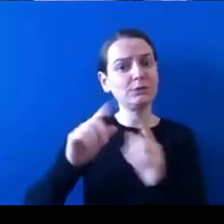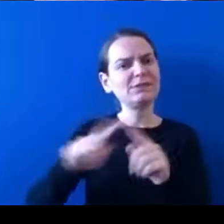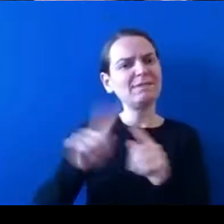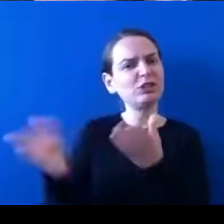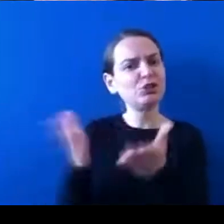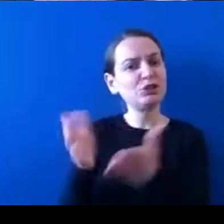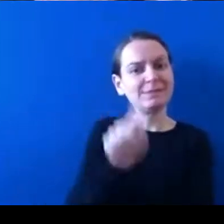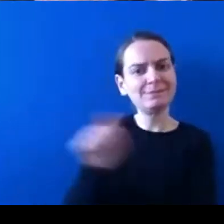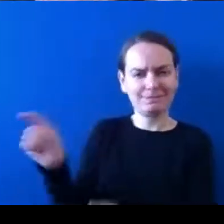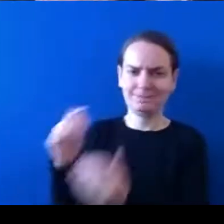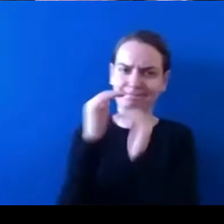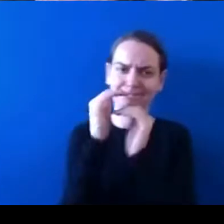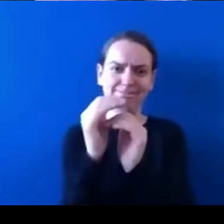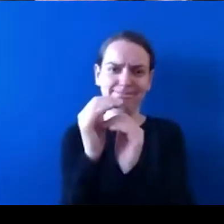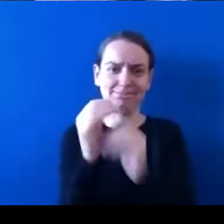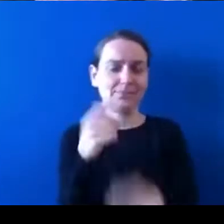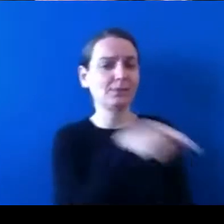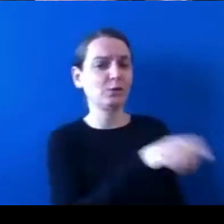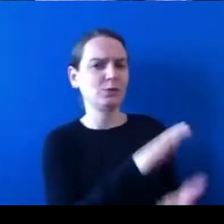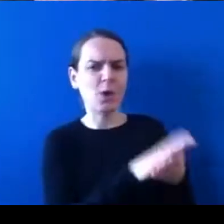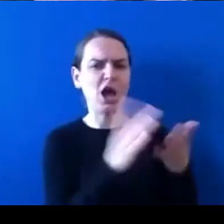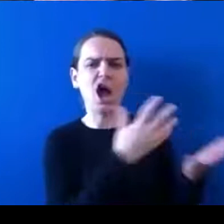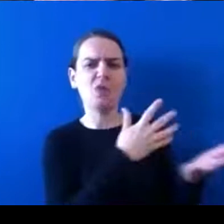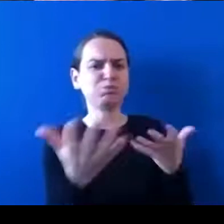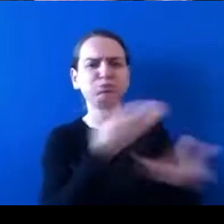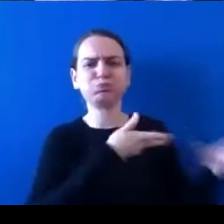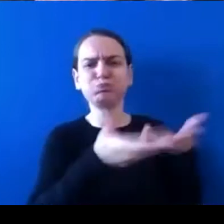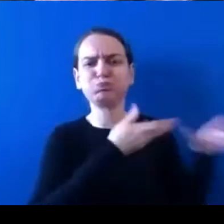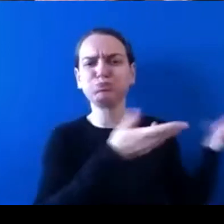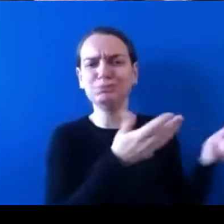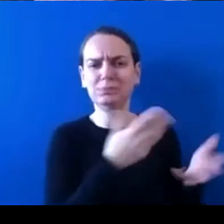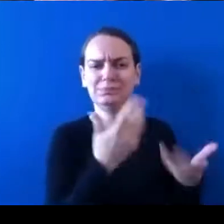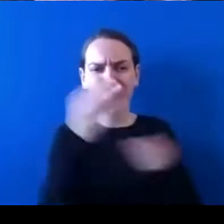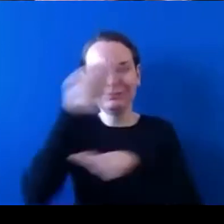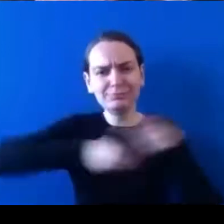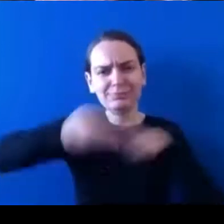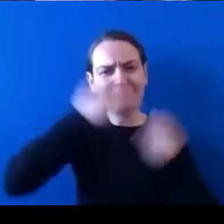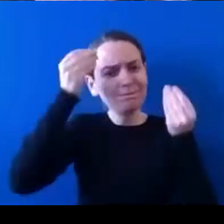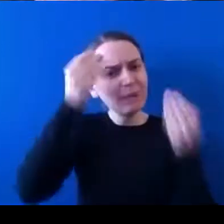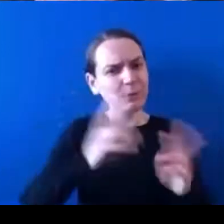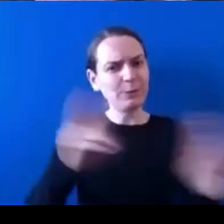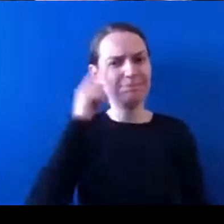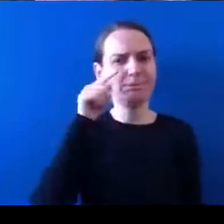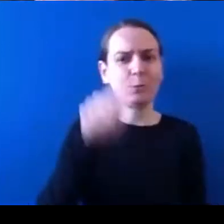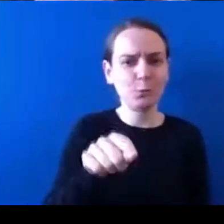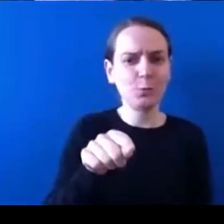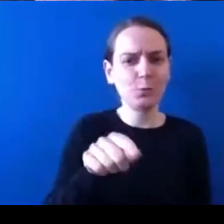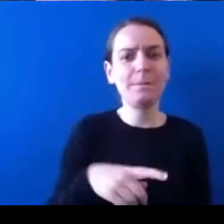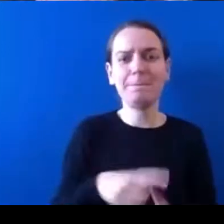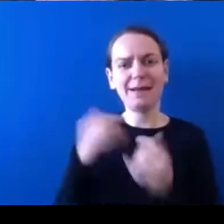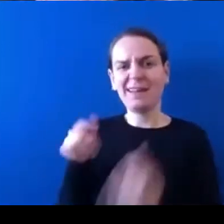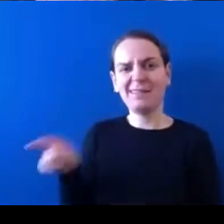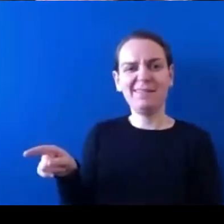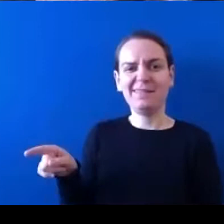Adult O&M college training skills, what we expect from the students that we're working with in